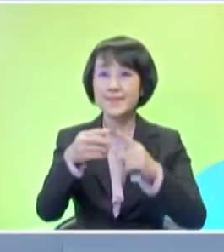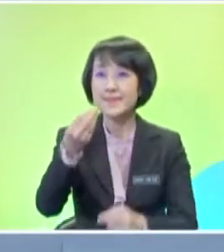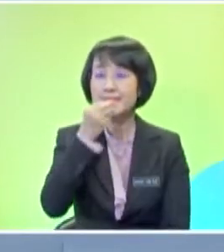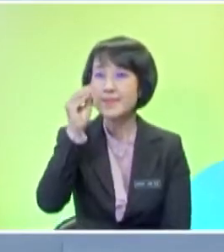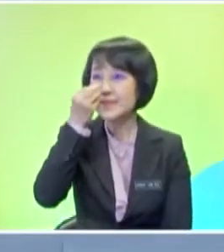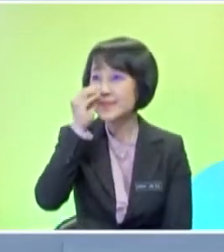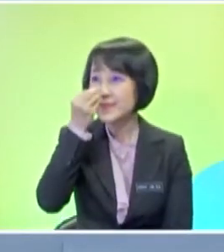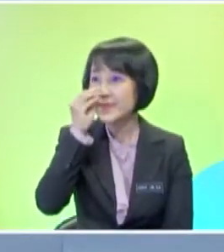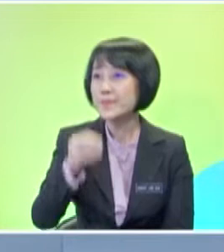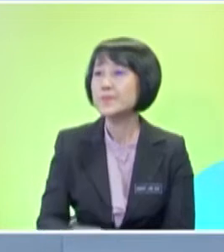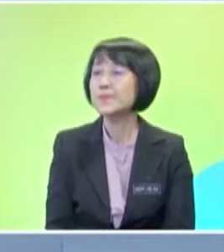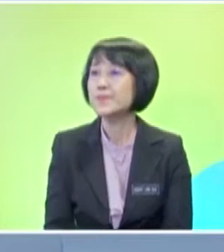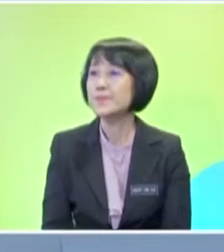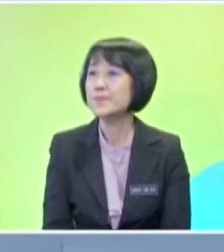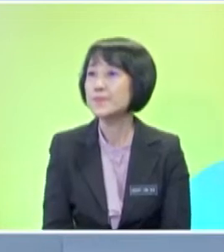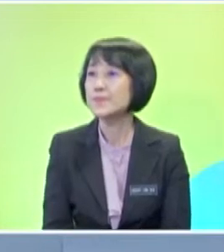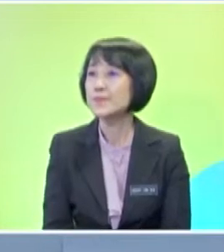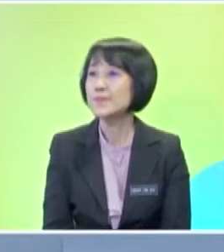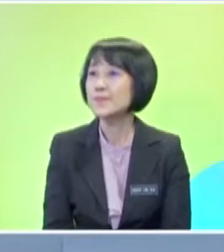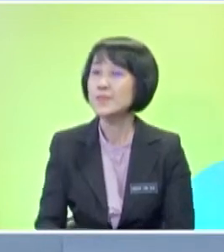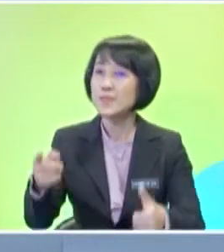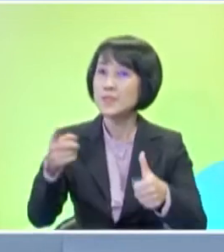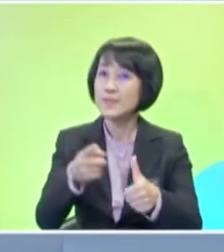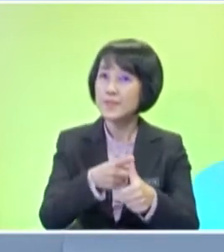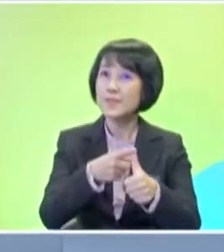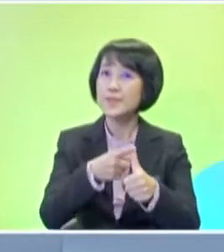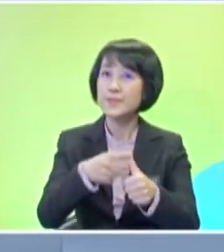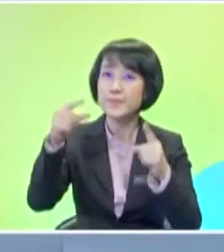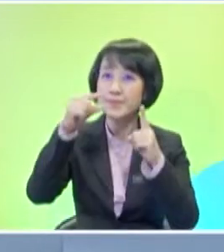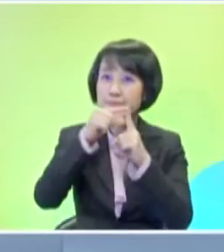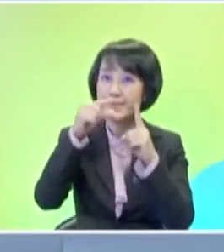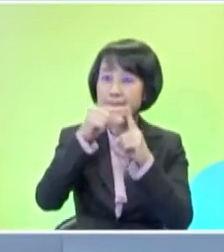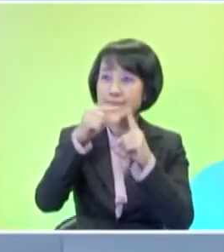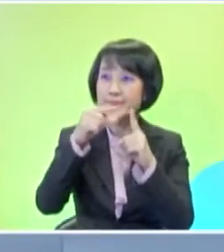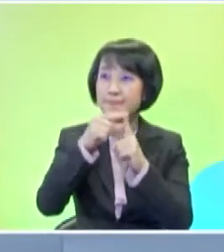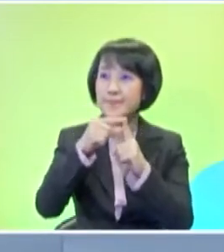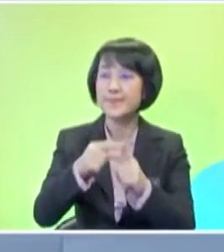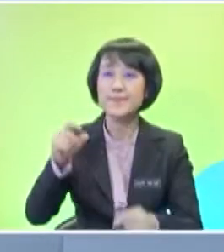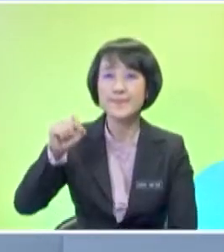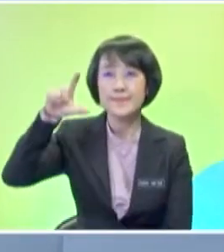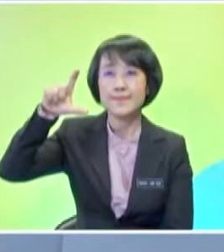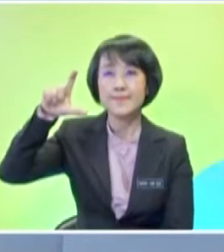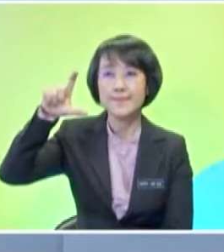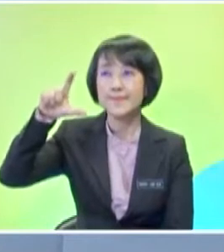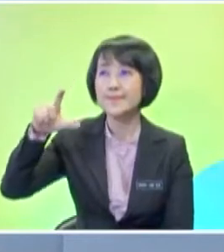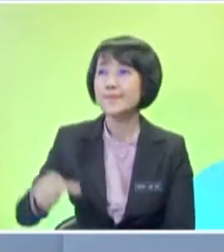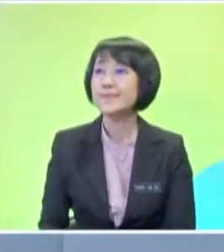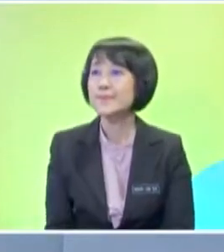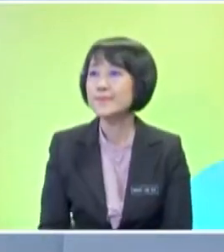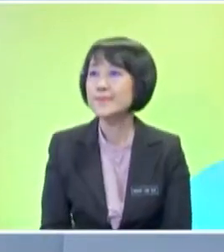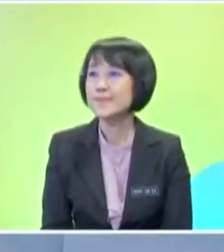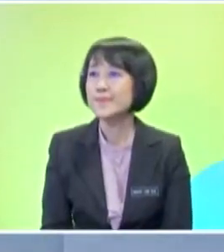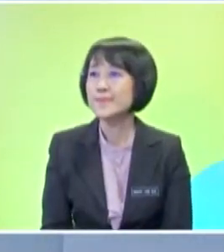the first word of the sentence, the first letter should be in capital letter. Yes.